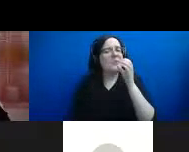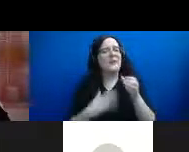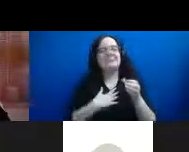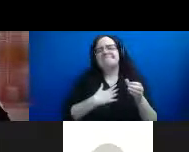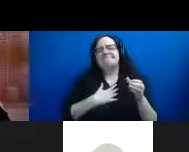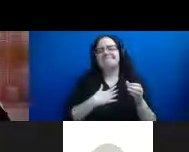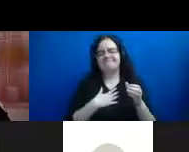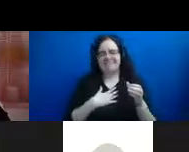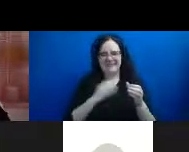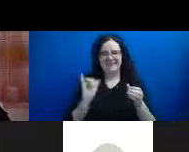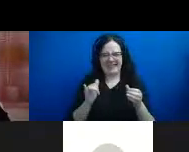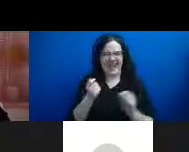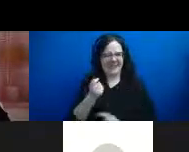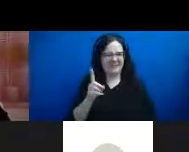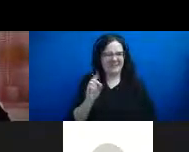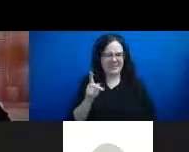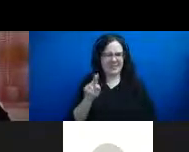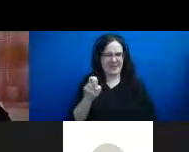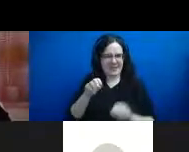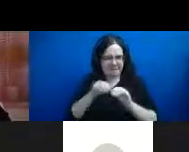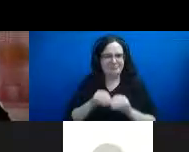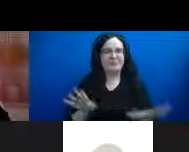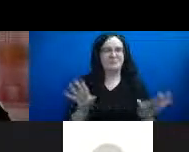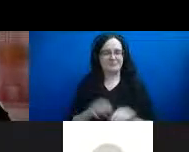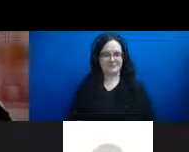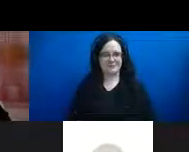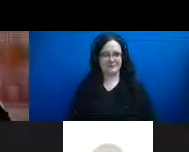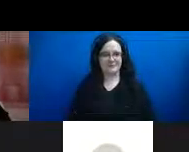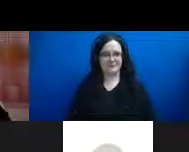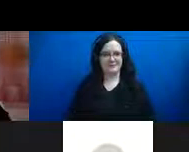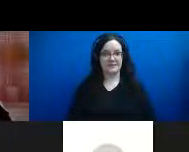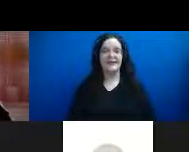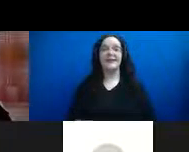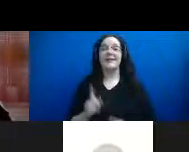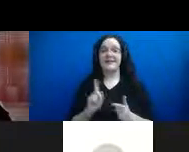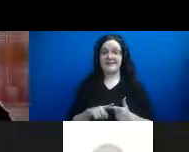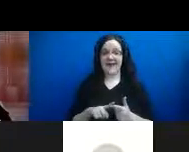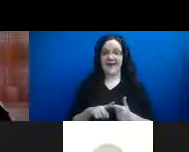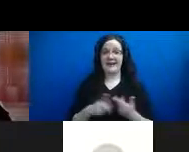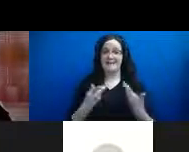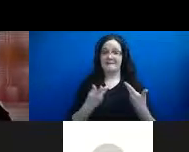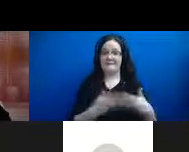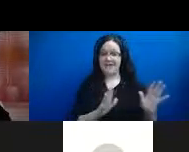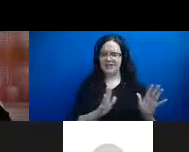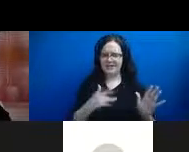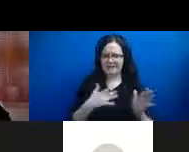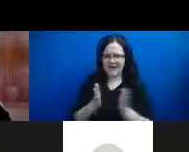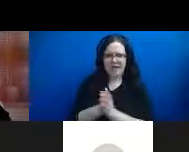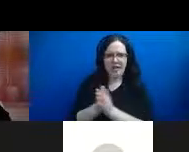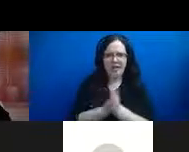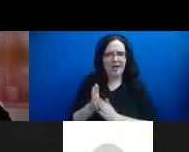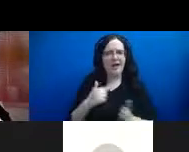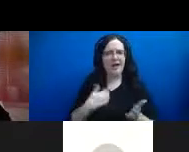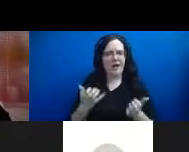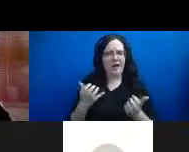of dopamine push or release. And you can be motivated then after you stop to get more, because you have,